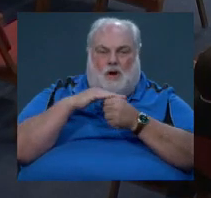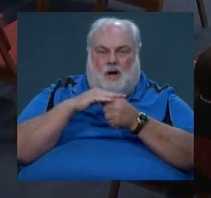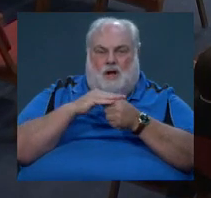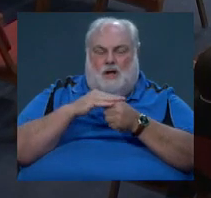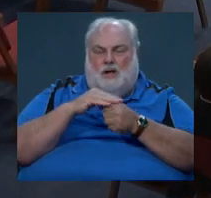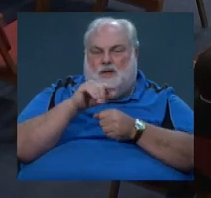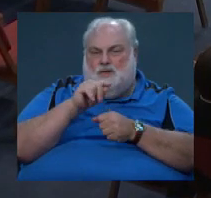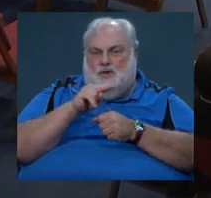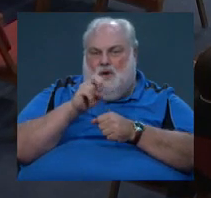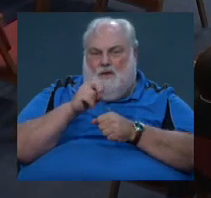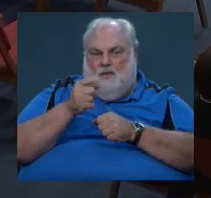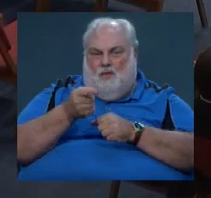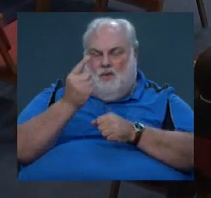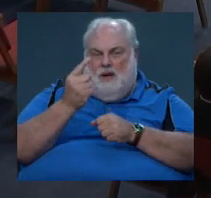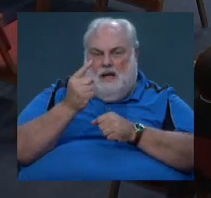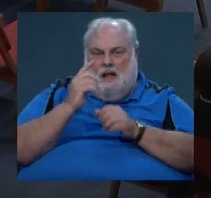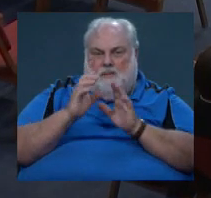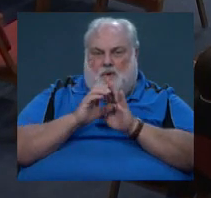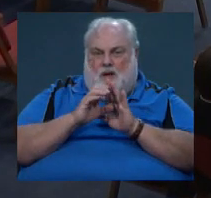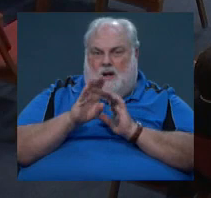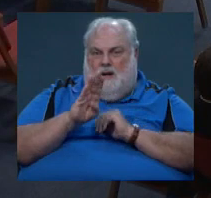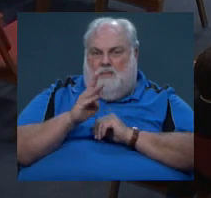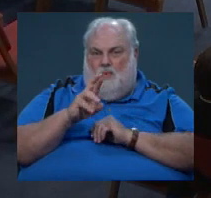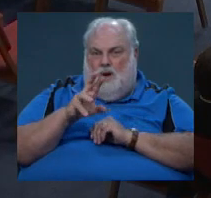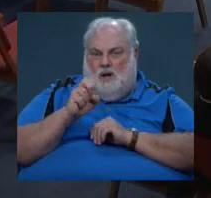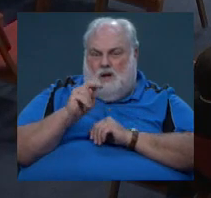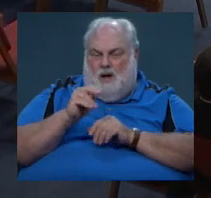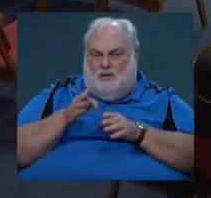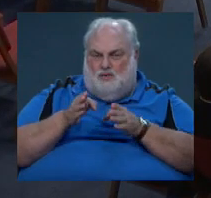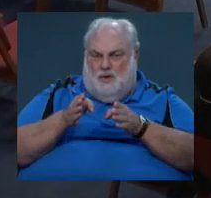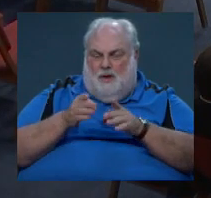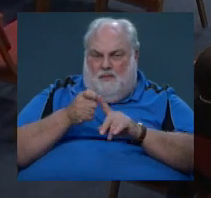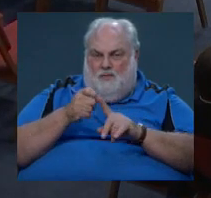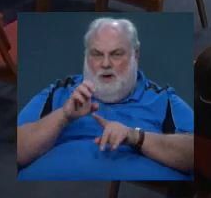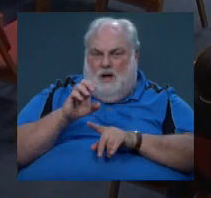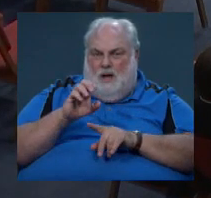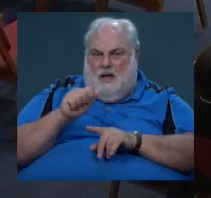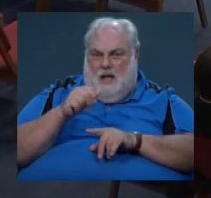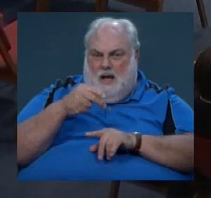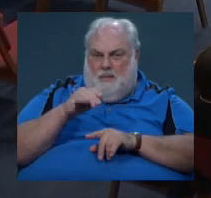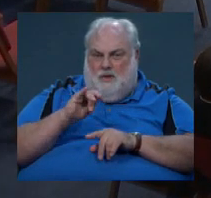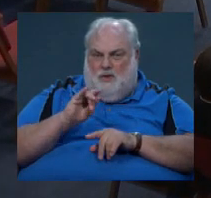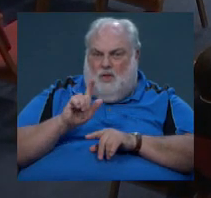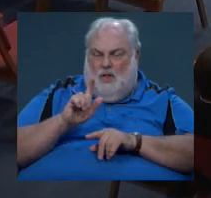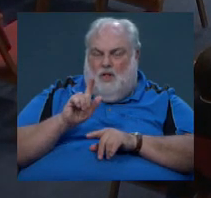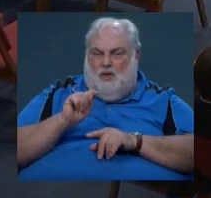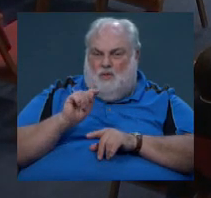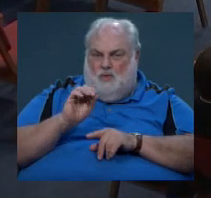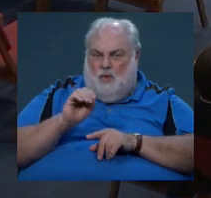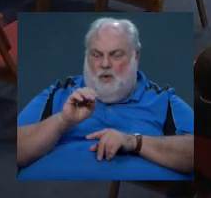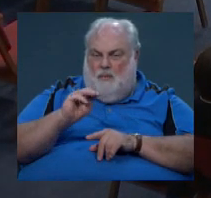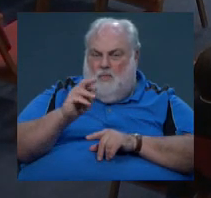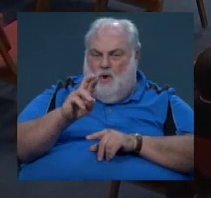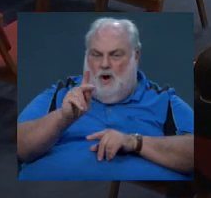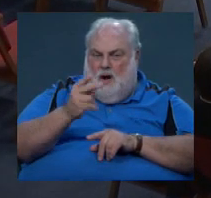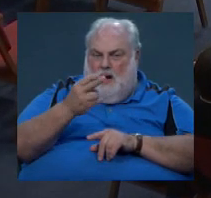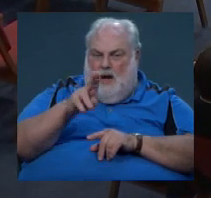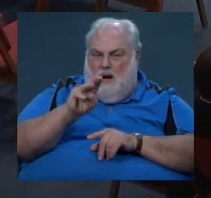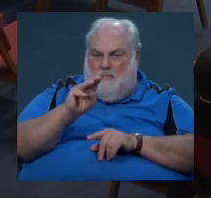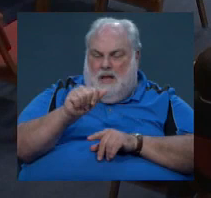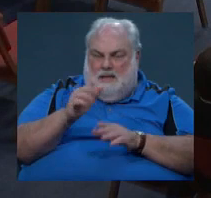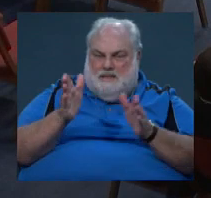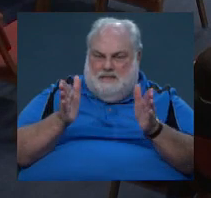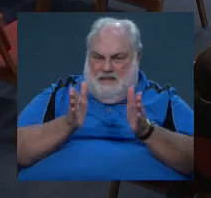for 1. I had a picture of Brown Street. Brown Street from Capitol to Markham is